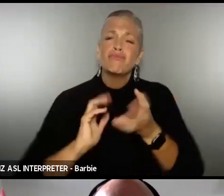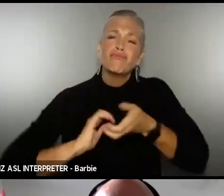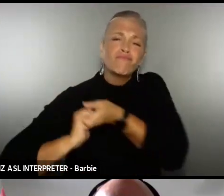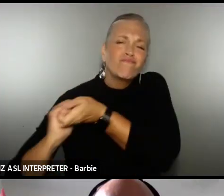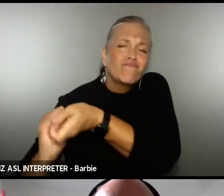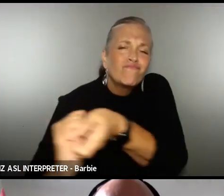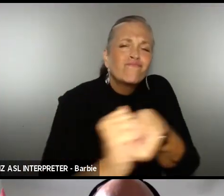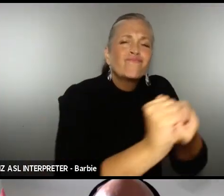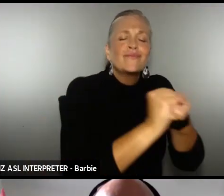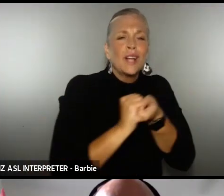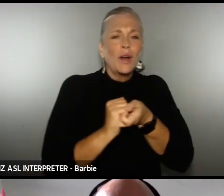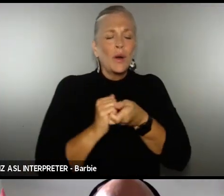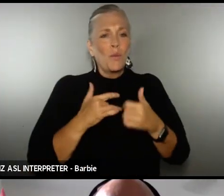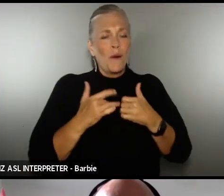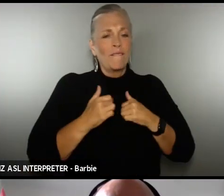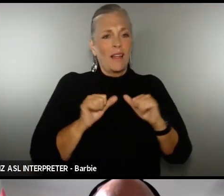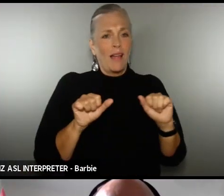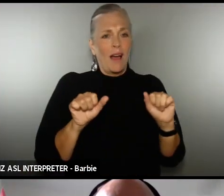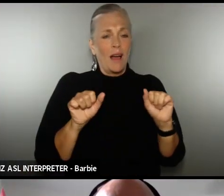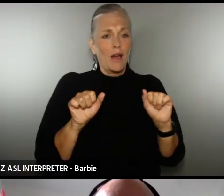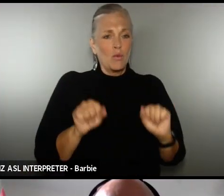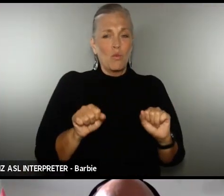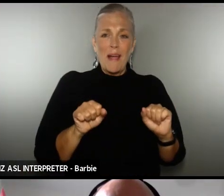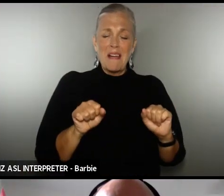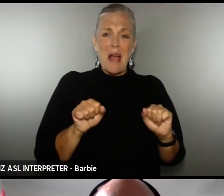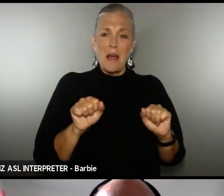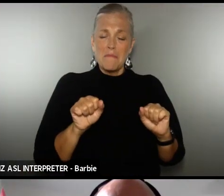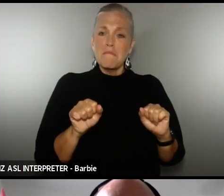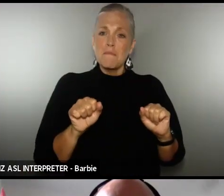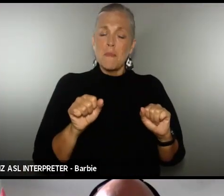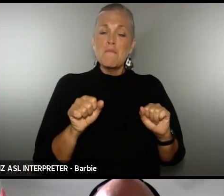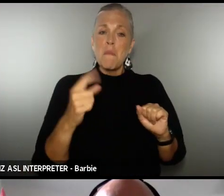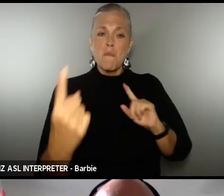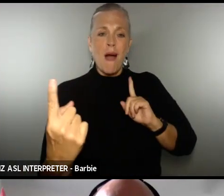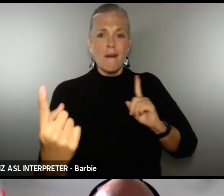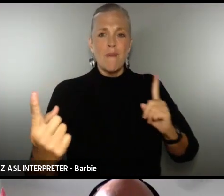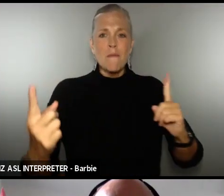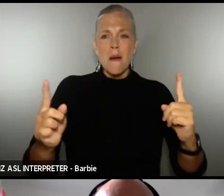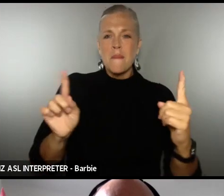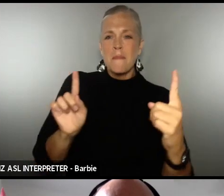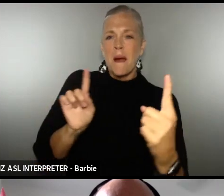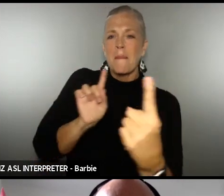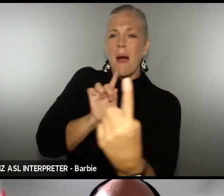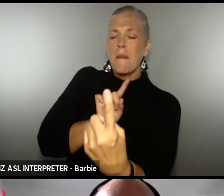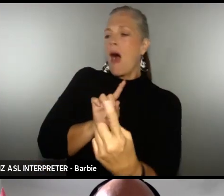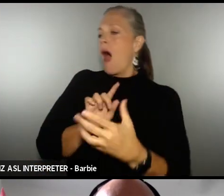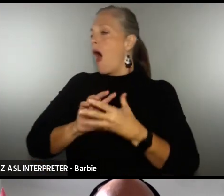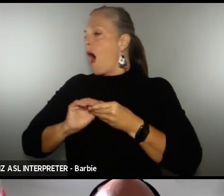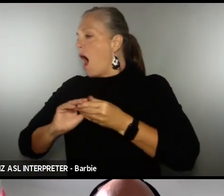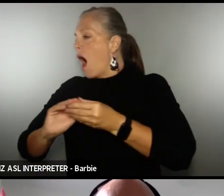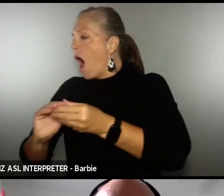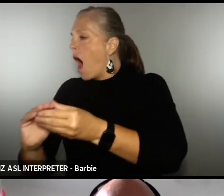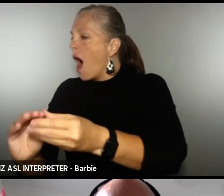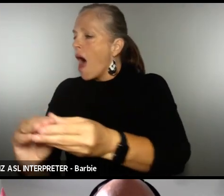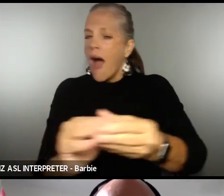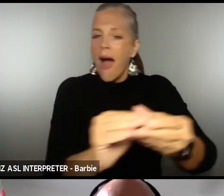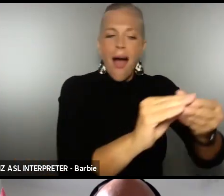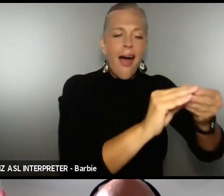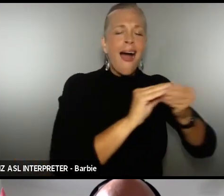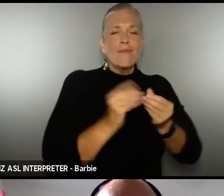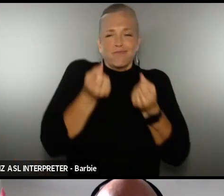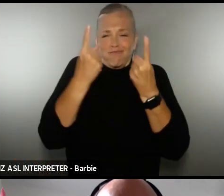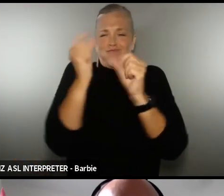a little patience, but you get to see the whole picture in a much different way. I know I came into this